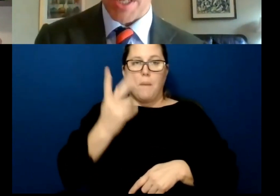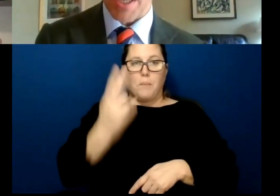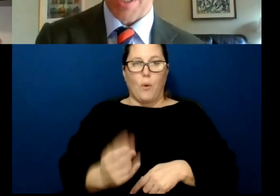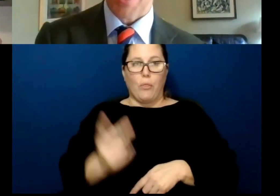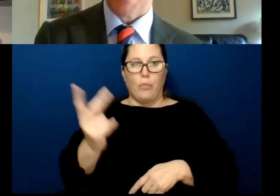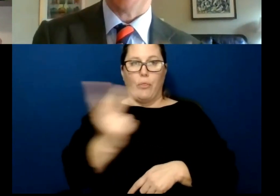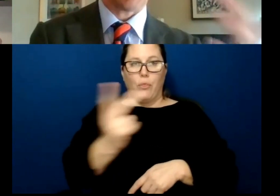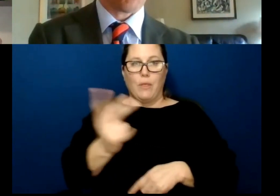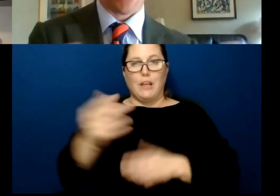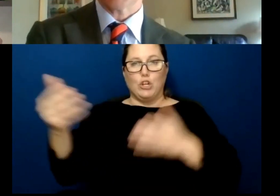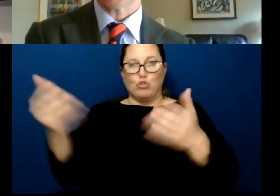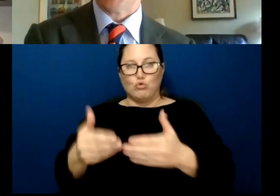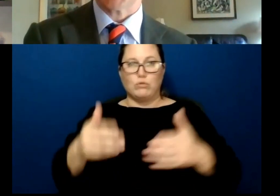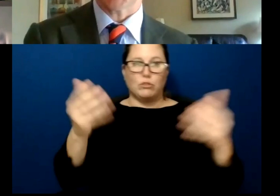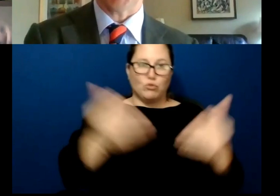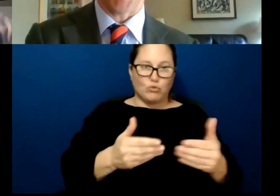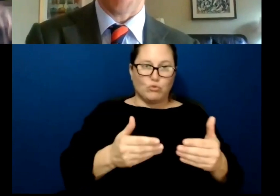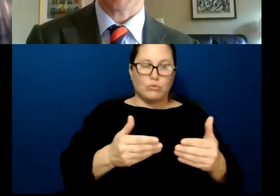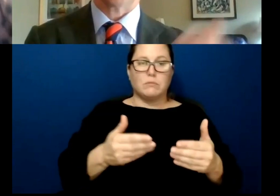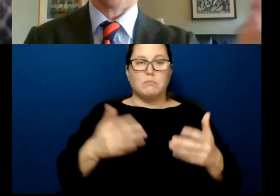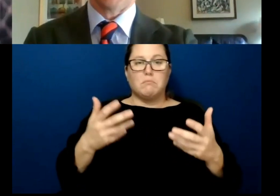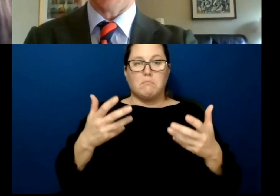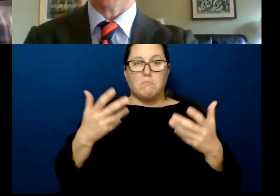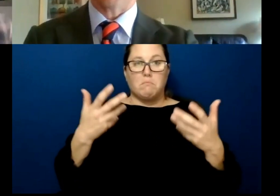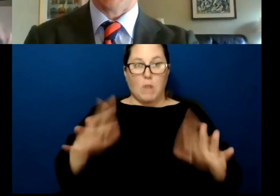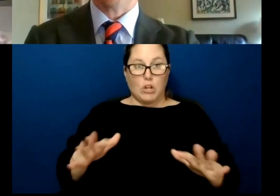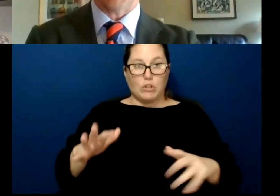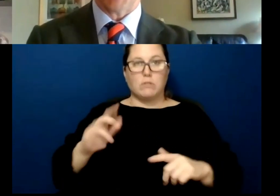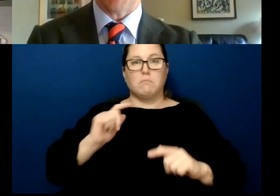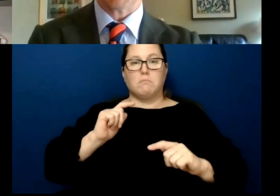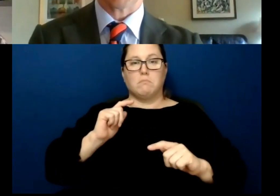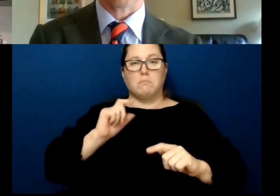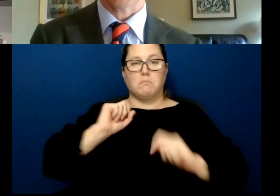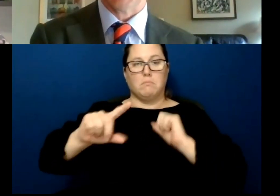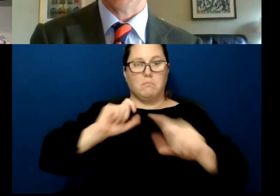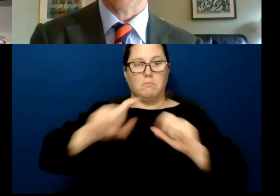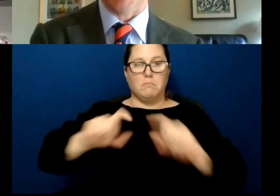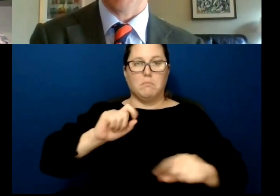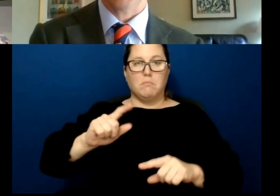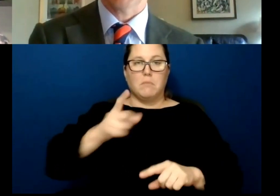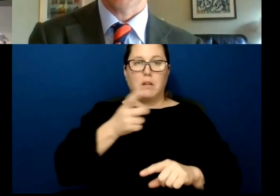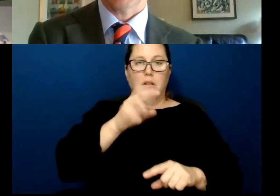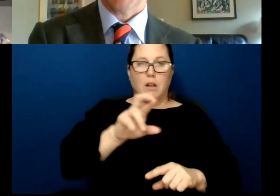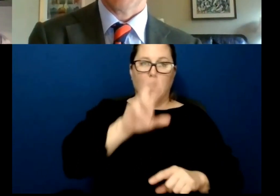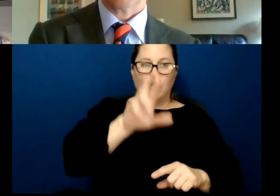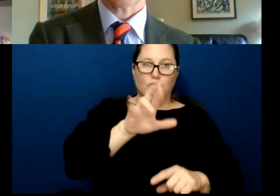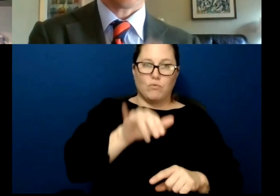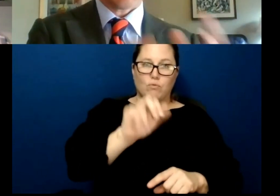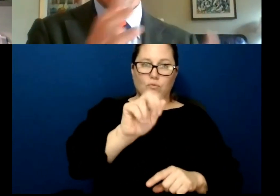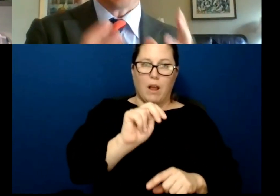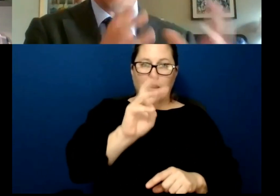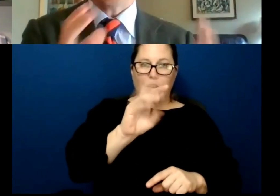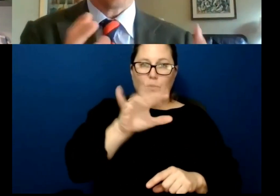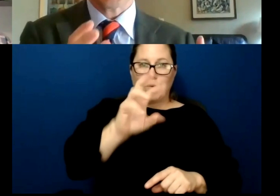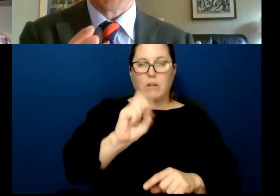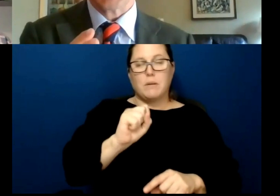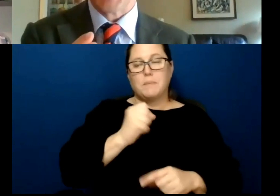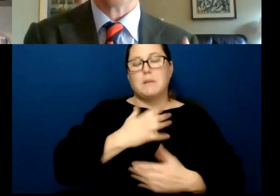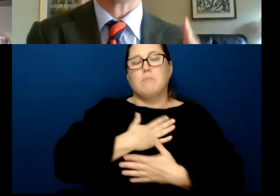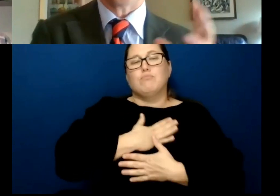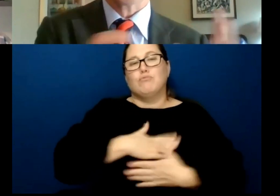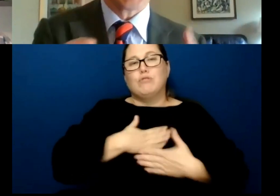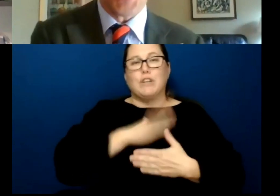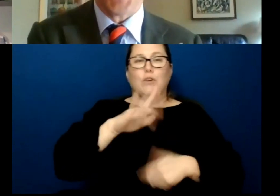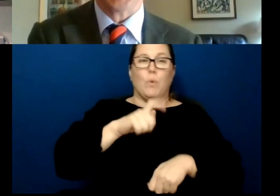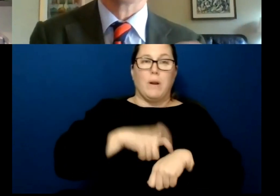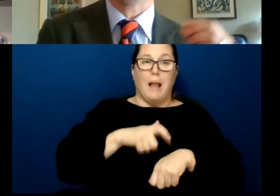to us, and then we'll have some questions for them. Let me start with Dr. Ryan Williams. Appreciate his time. He's in the middle of his